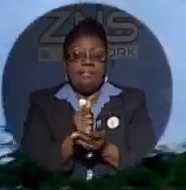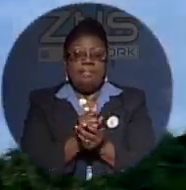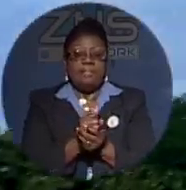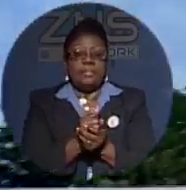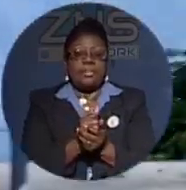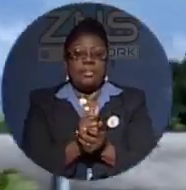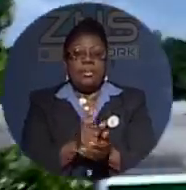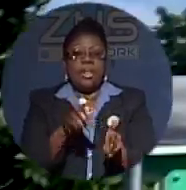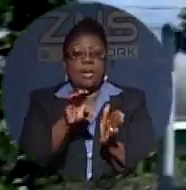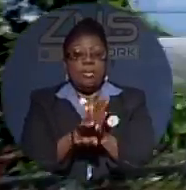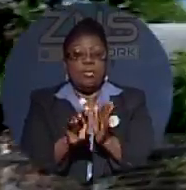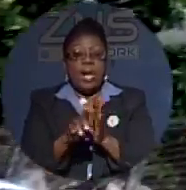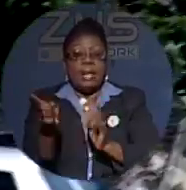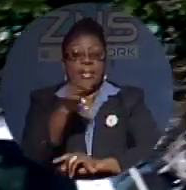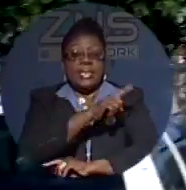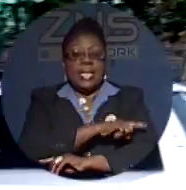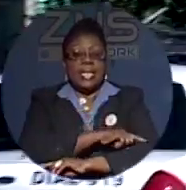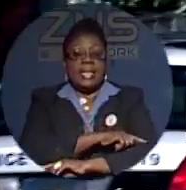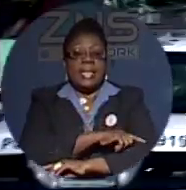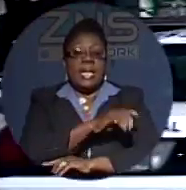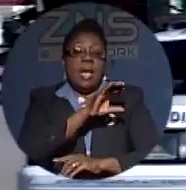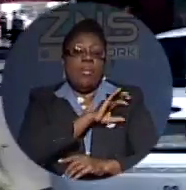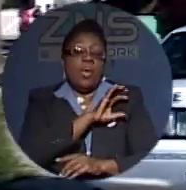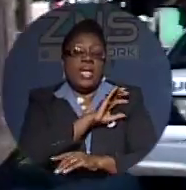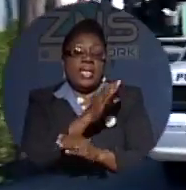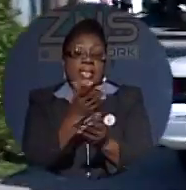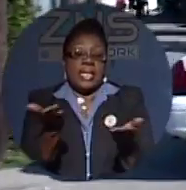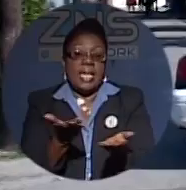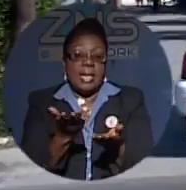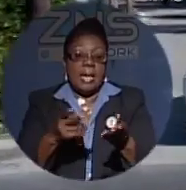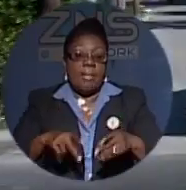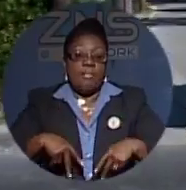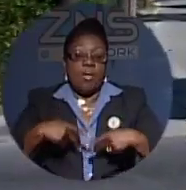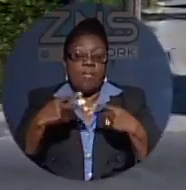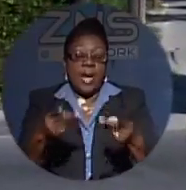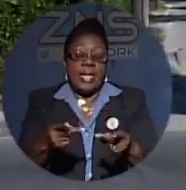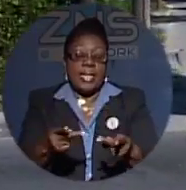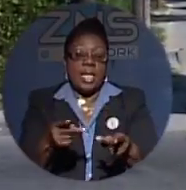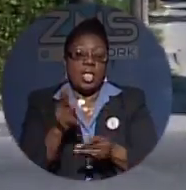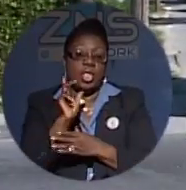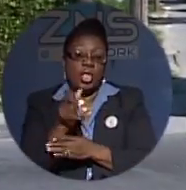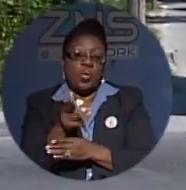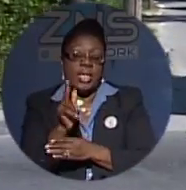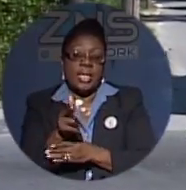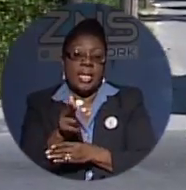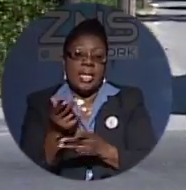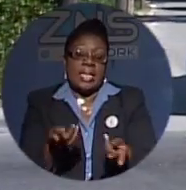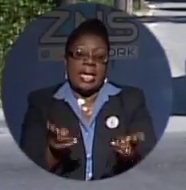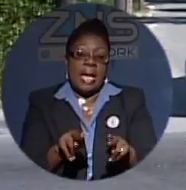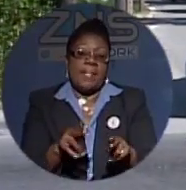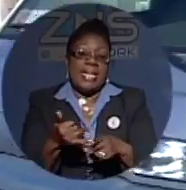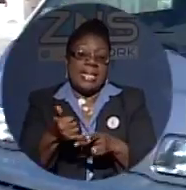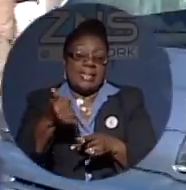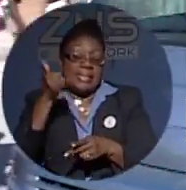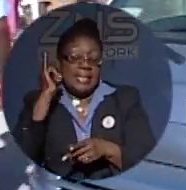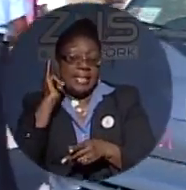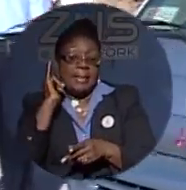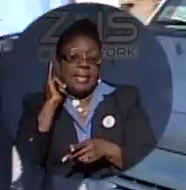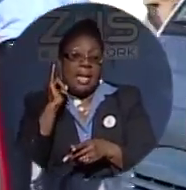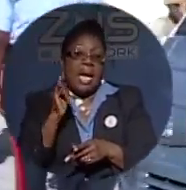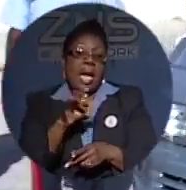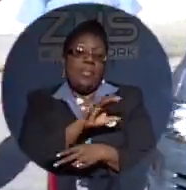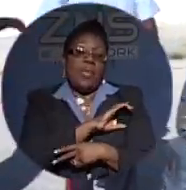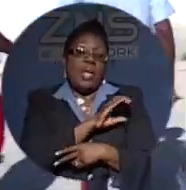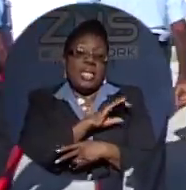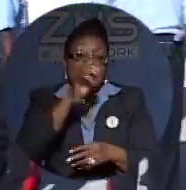From the crime beat today, authorities here in the Capitol providing an update on that shooting incident we told you about yesterday. And apparently,